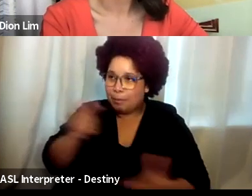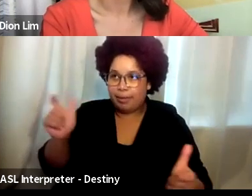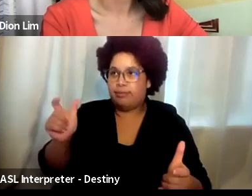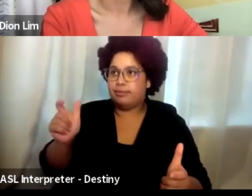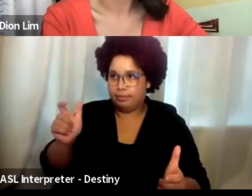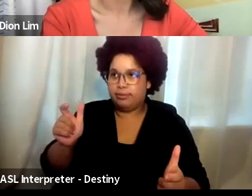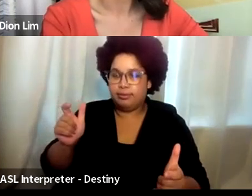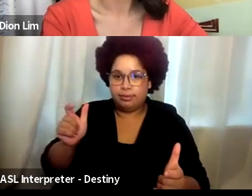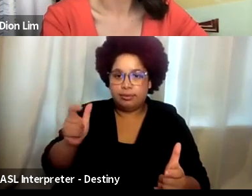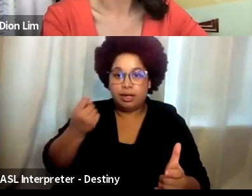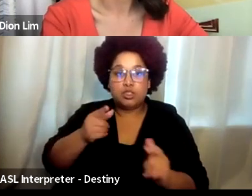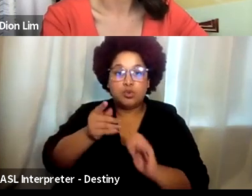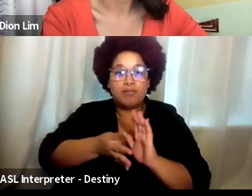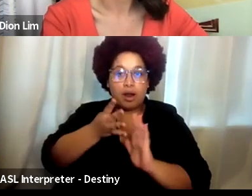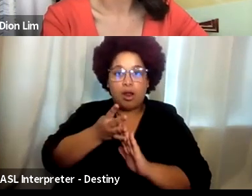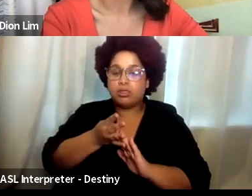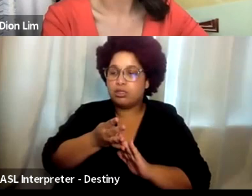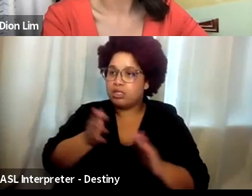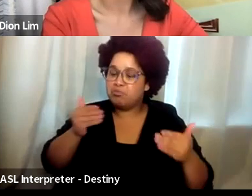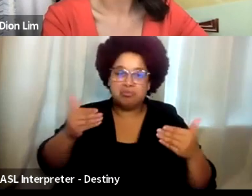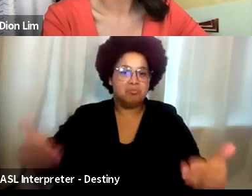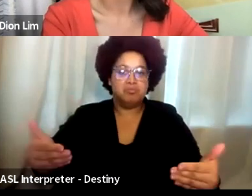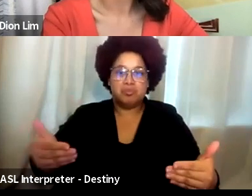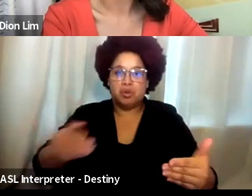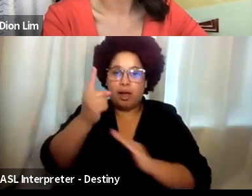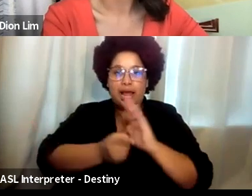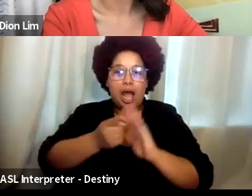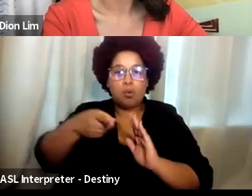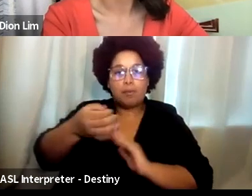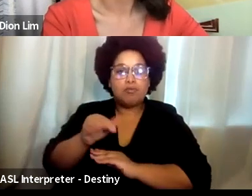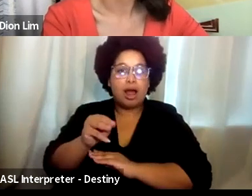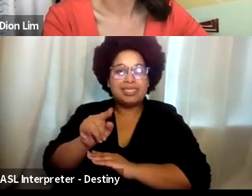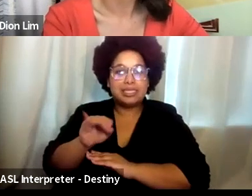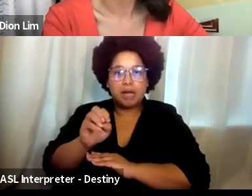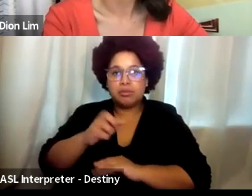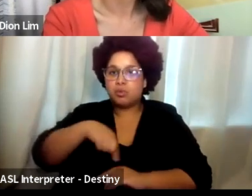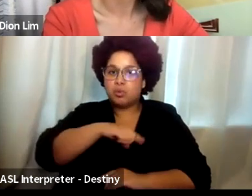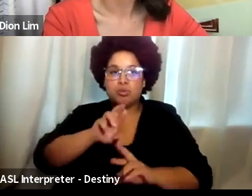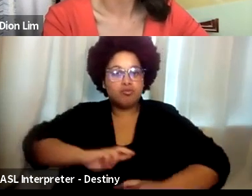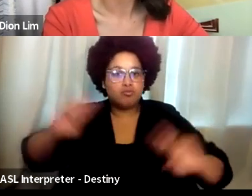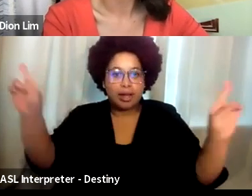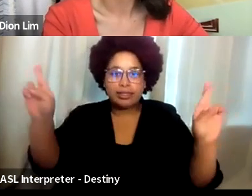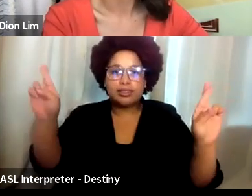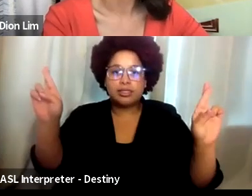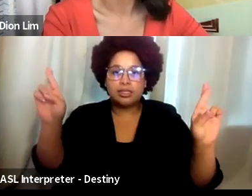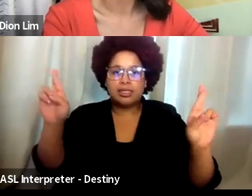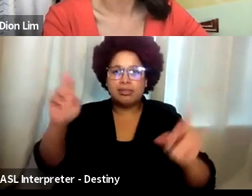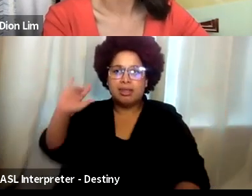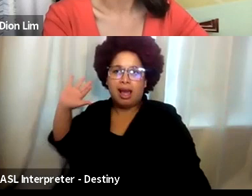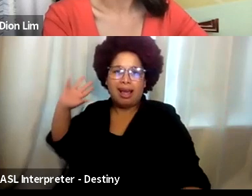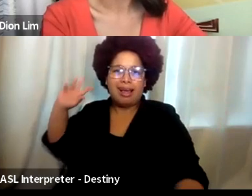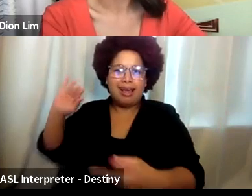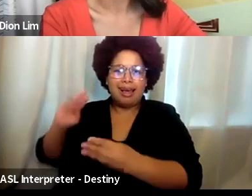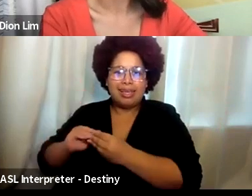And within 24 hours, they greenlit an hour in prime time and we were ready, right? I had spent decades covering